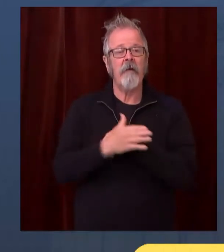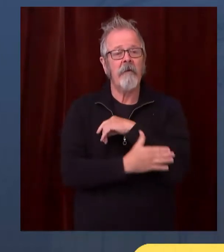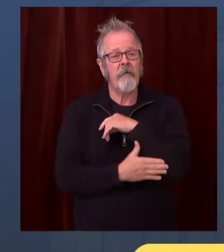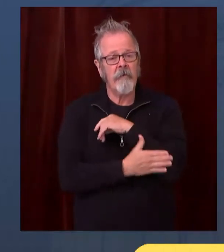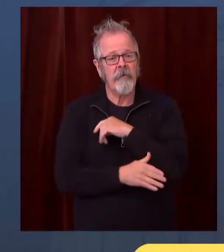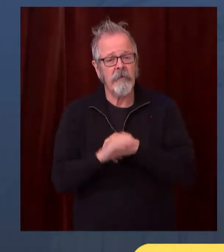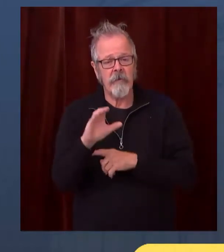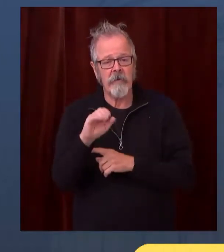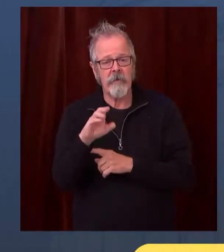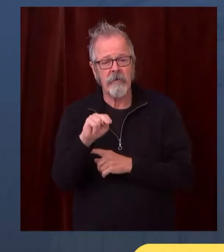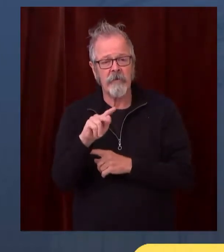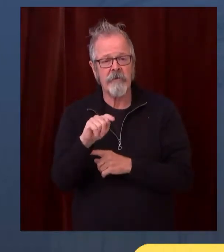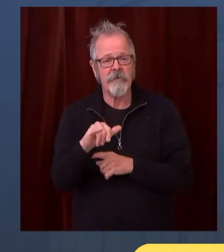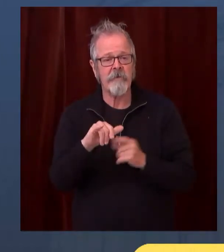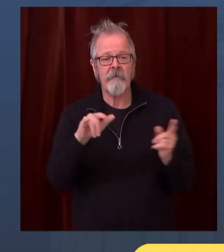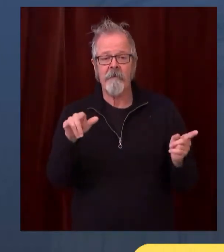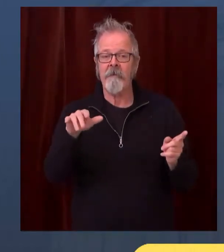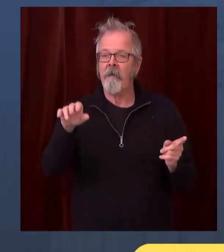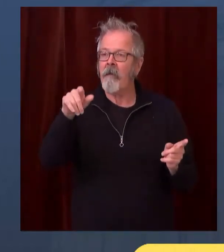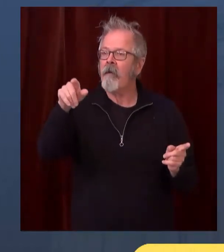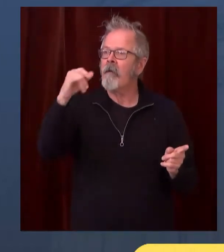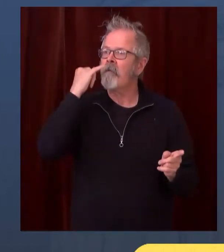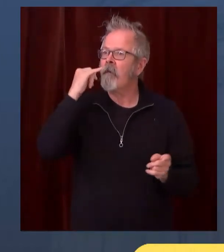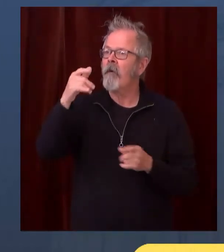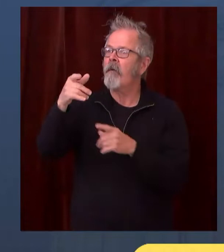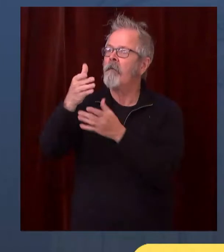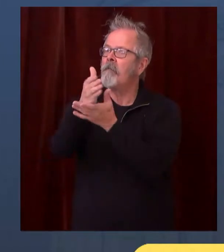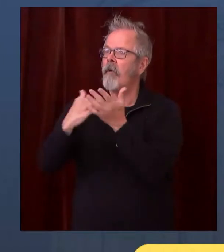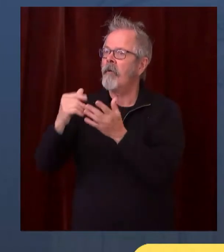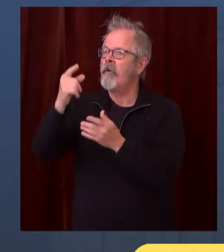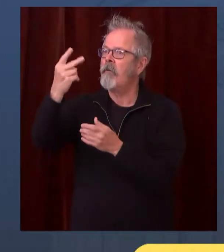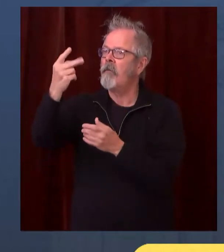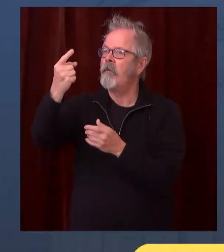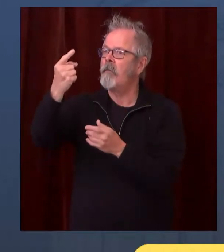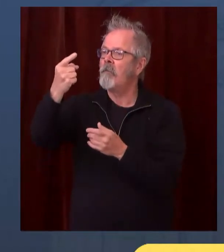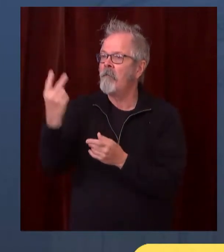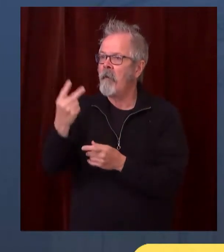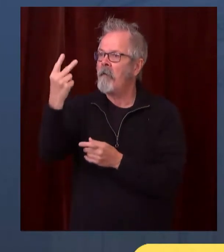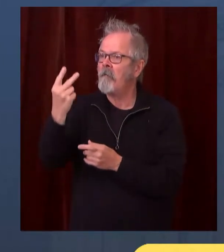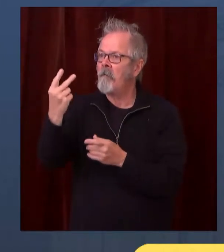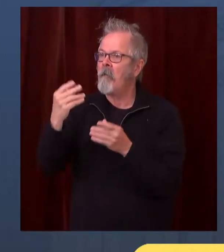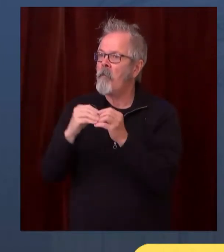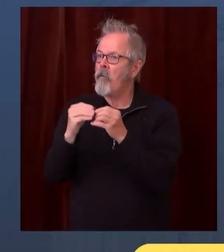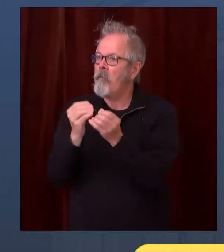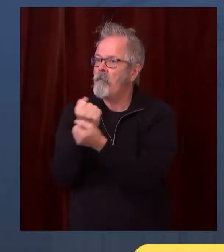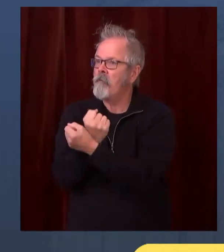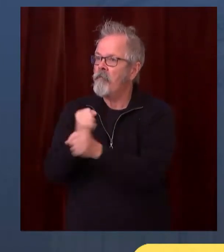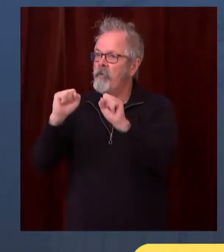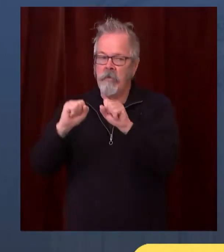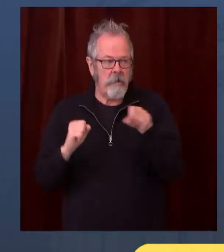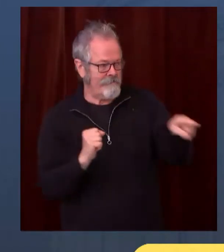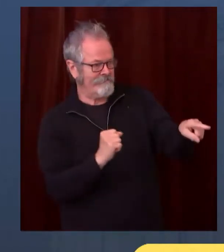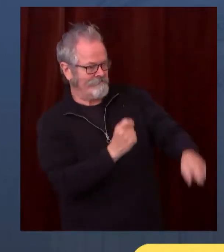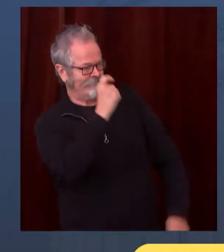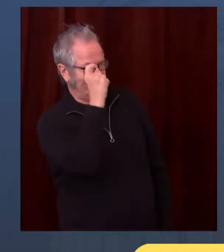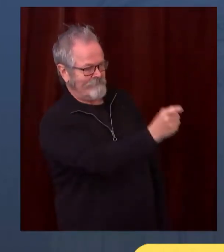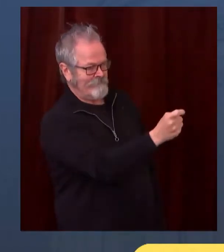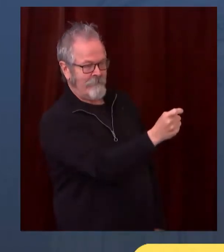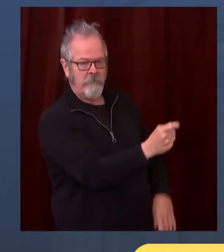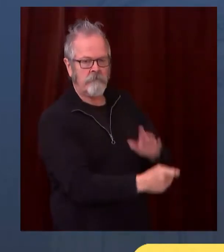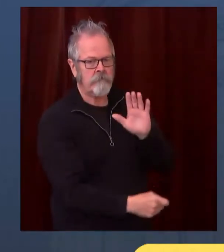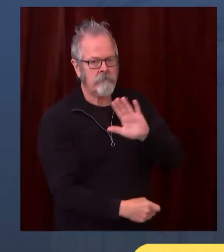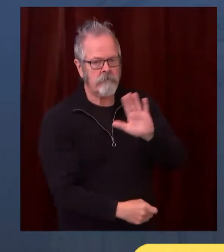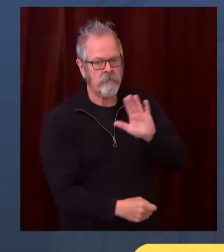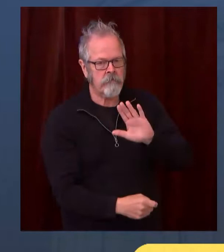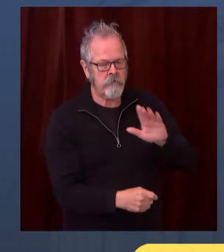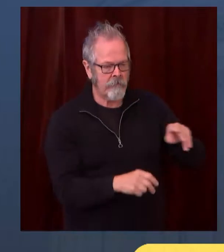outset. So this is just one part of what should be considered in the criteria for starting